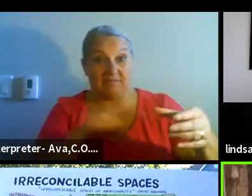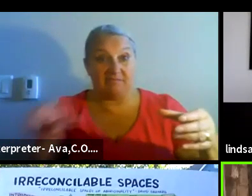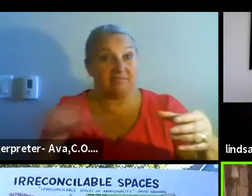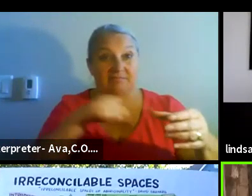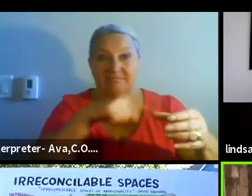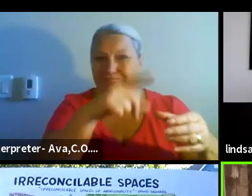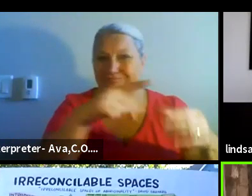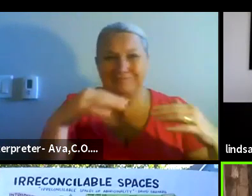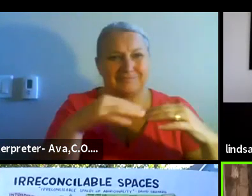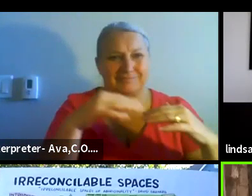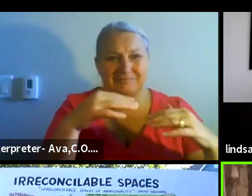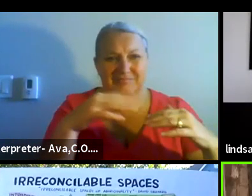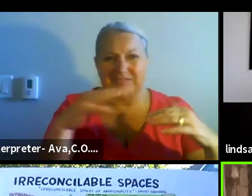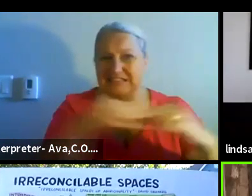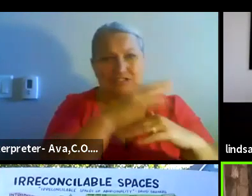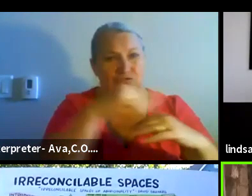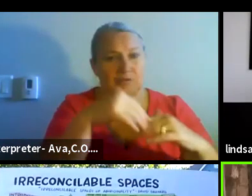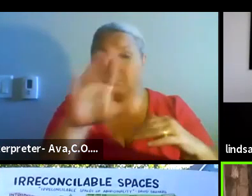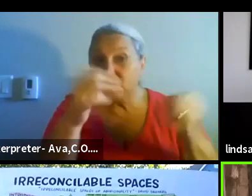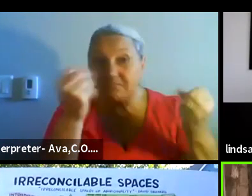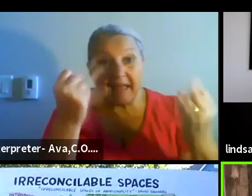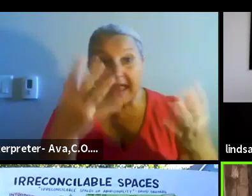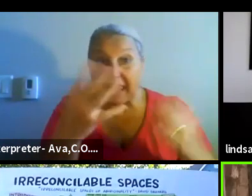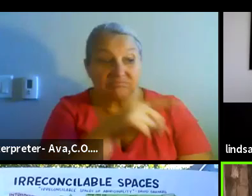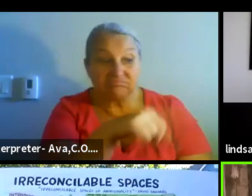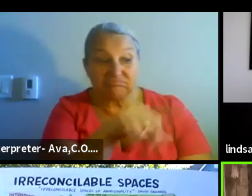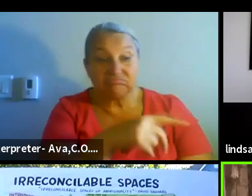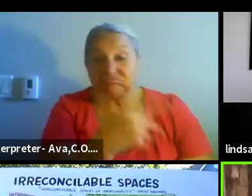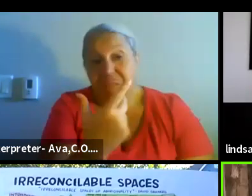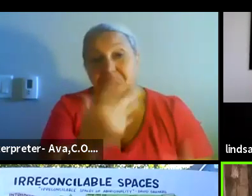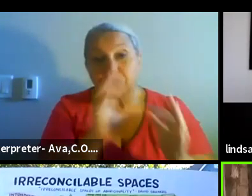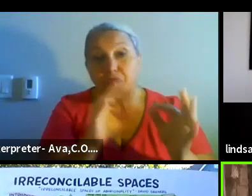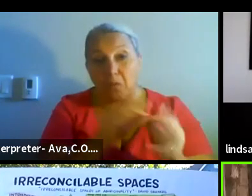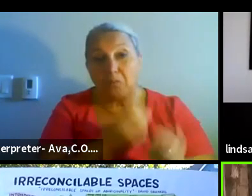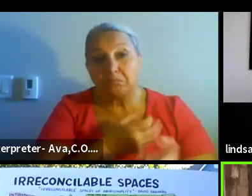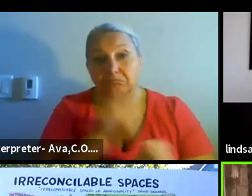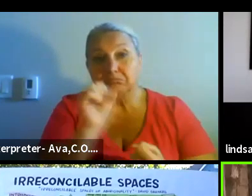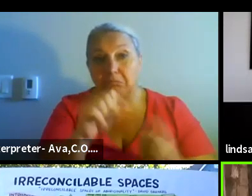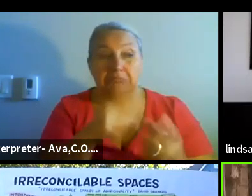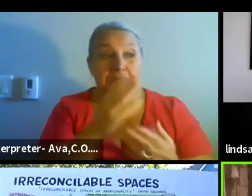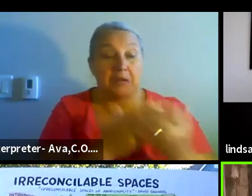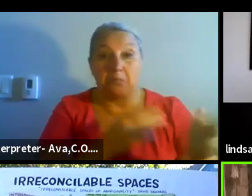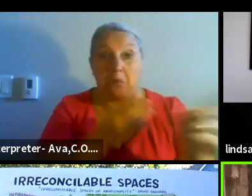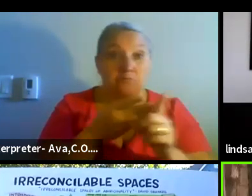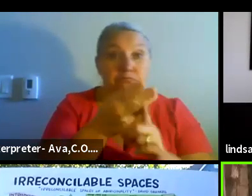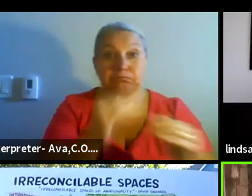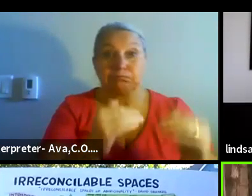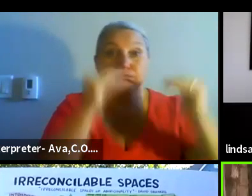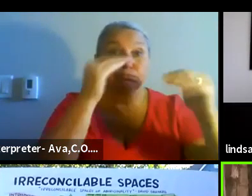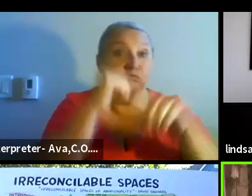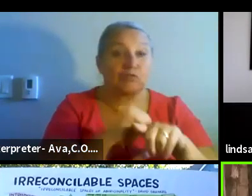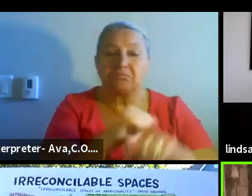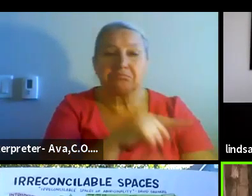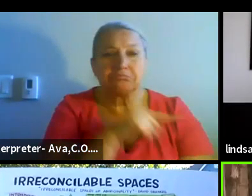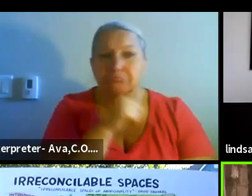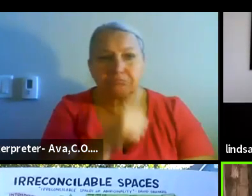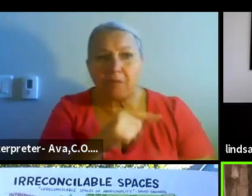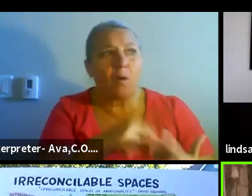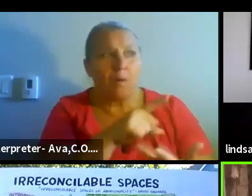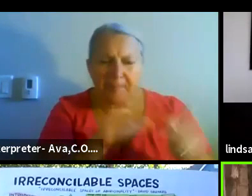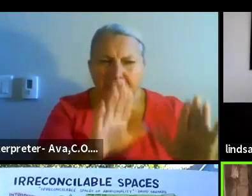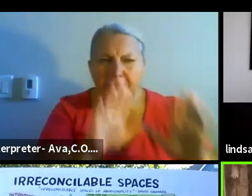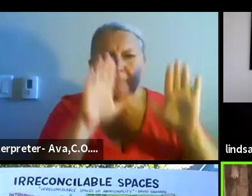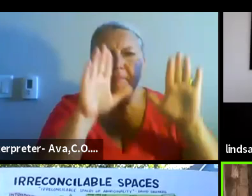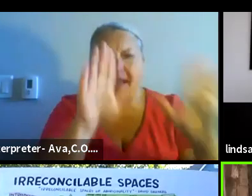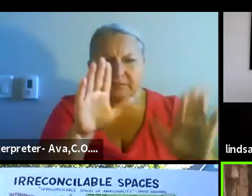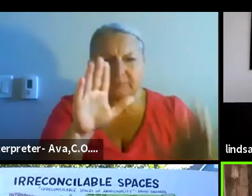quote, professional performers, were storytellers in their own right, were amazing artists, but who had come to